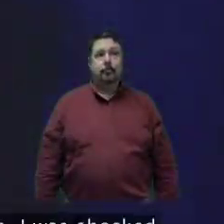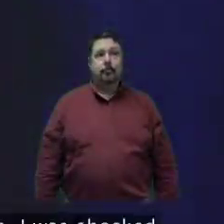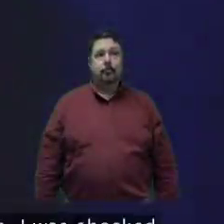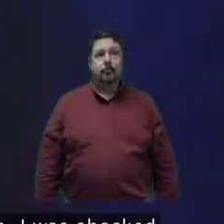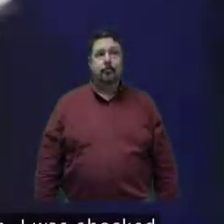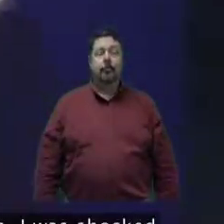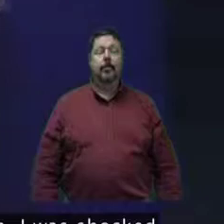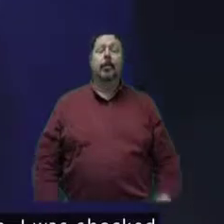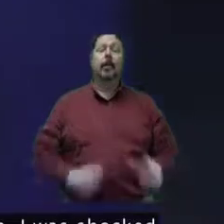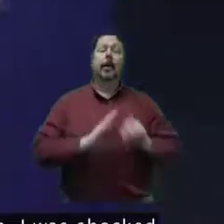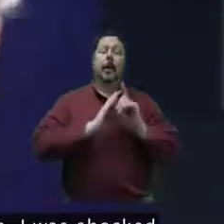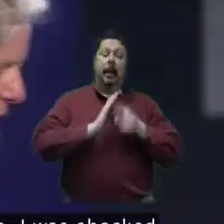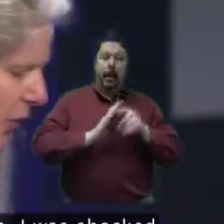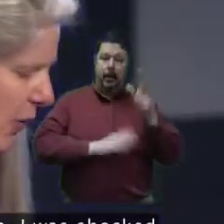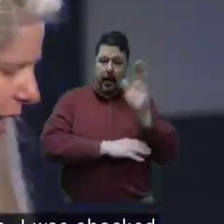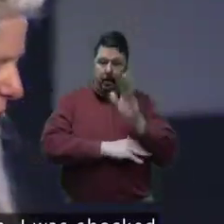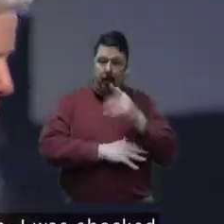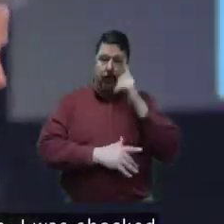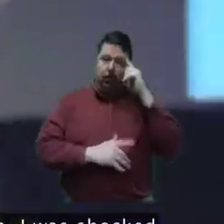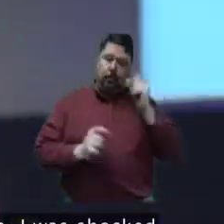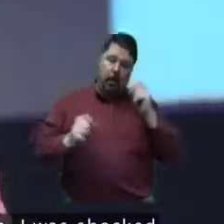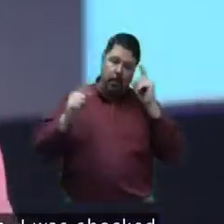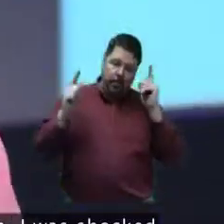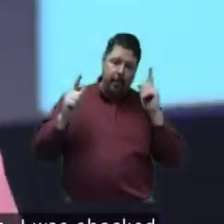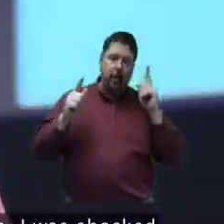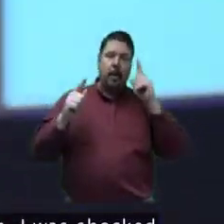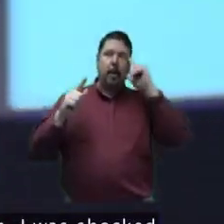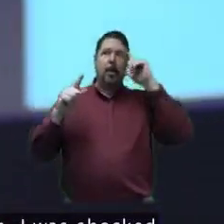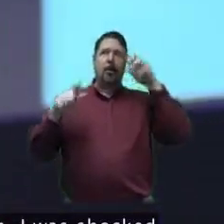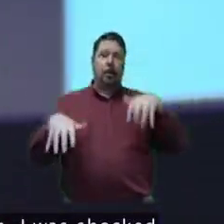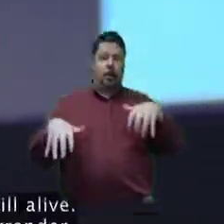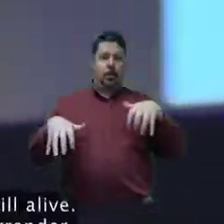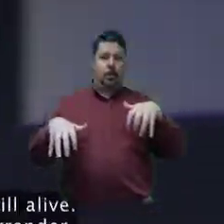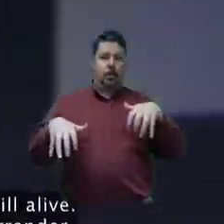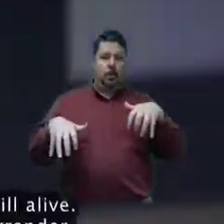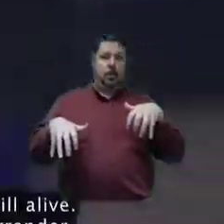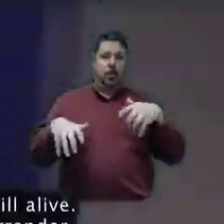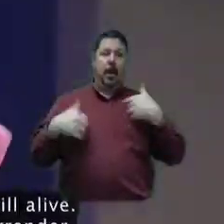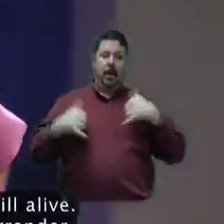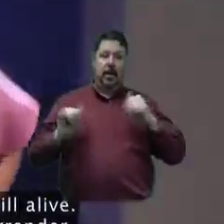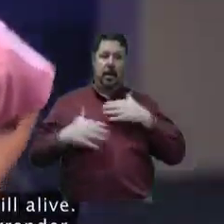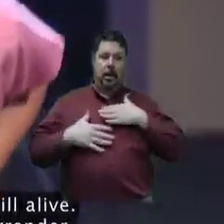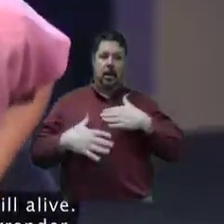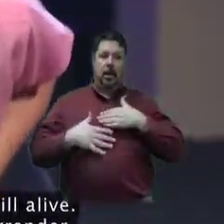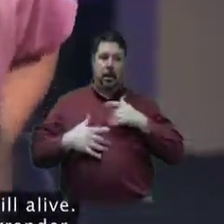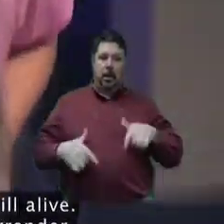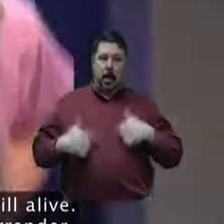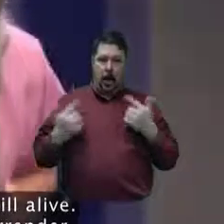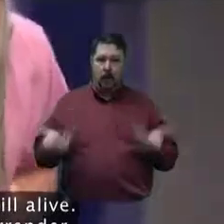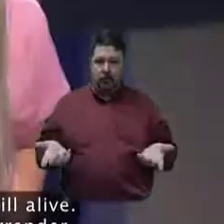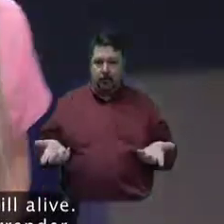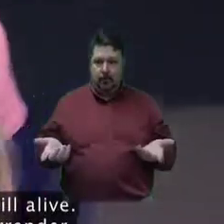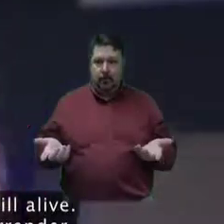When I woke later that afternoon, I was shocked to discover that I was still alive.